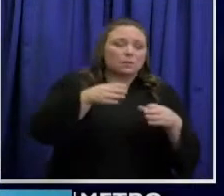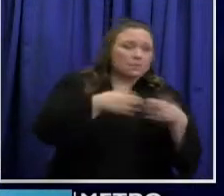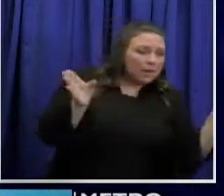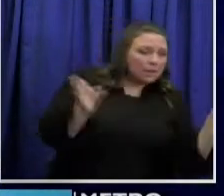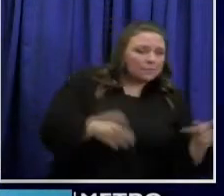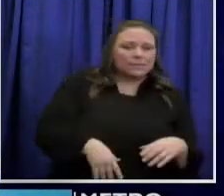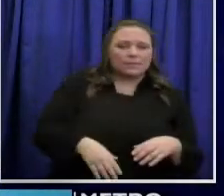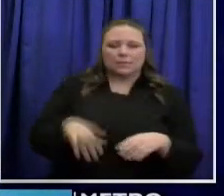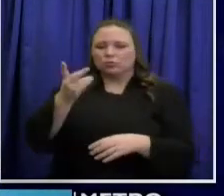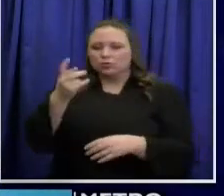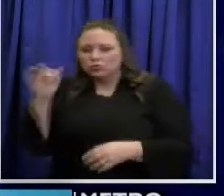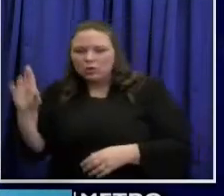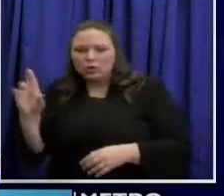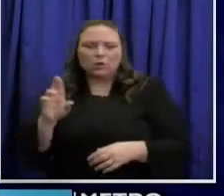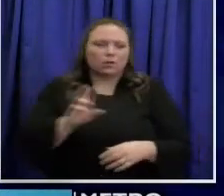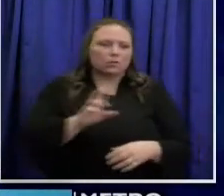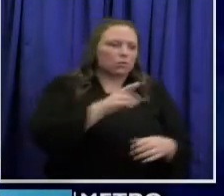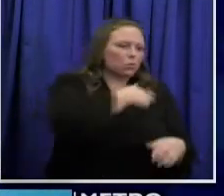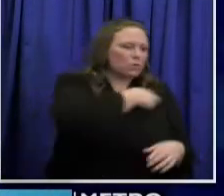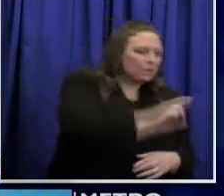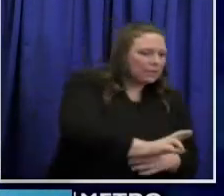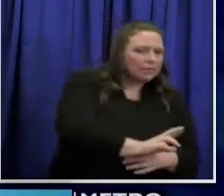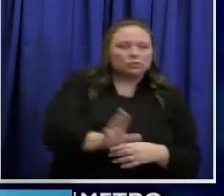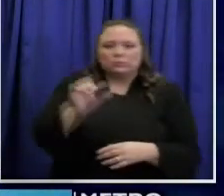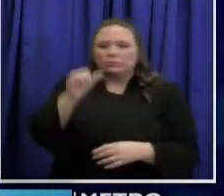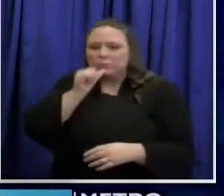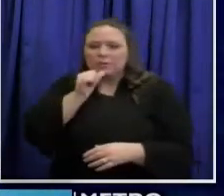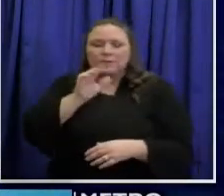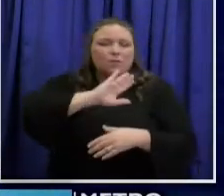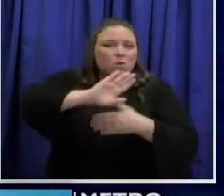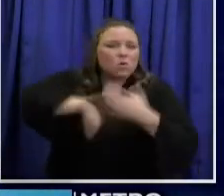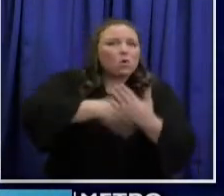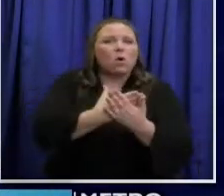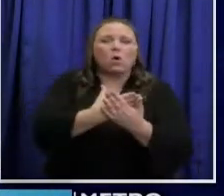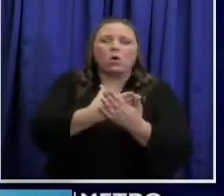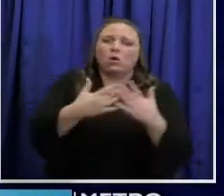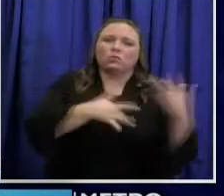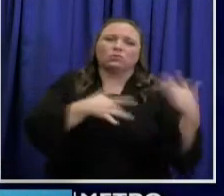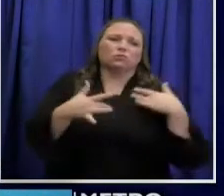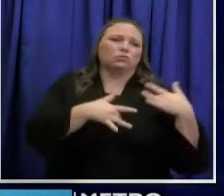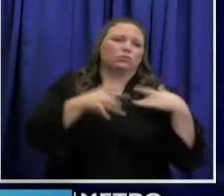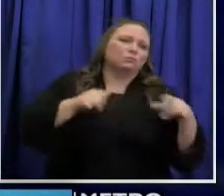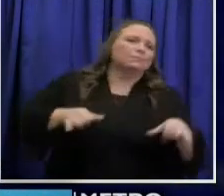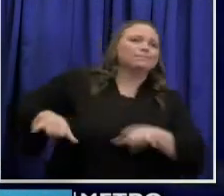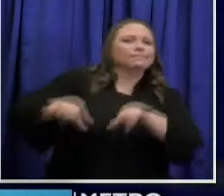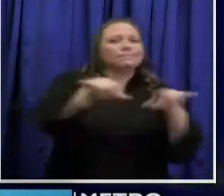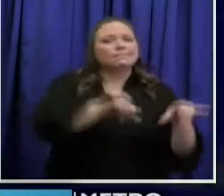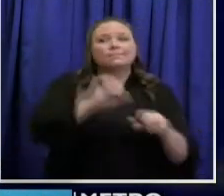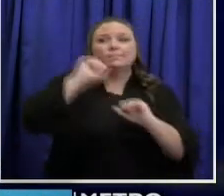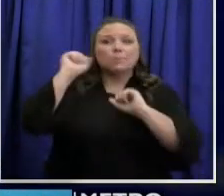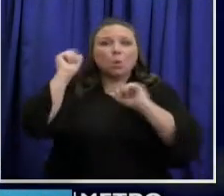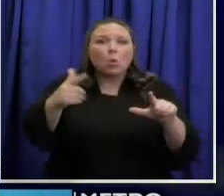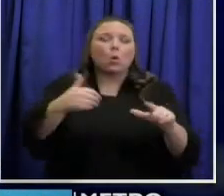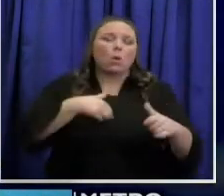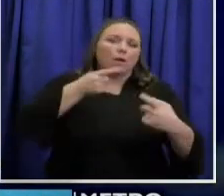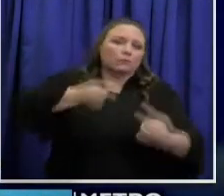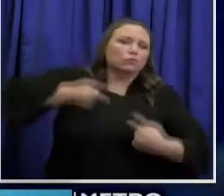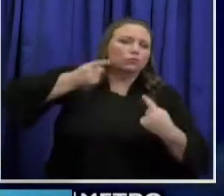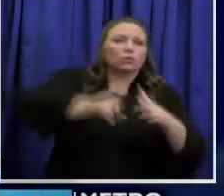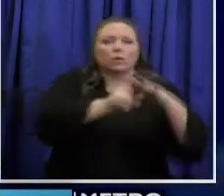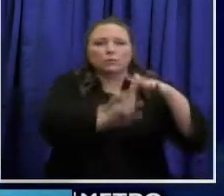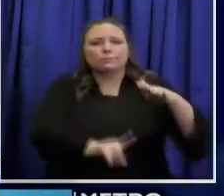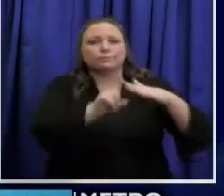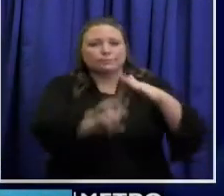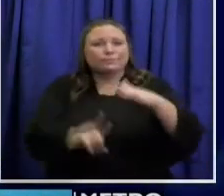charter, parochial, and private, are deeply concerned about the same things. And they're all having kids falling through the cracks, I